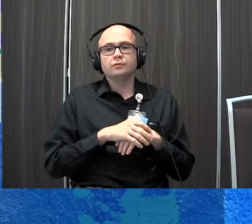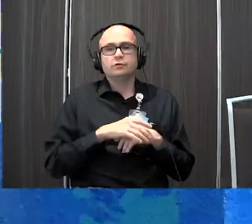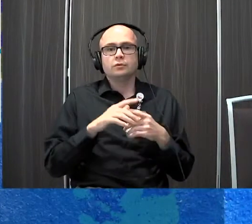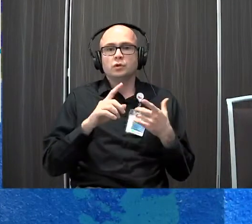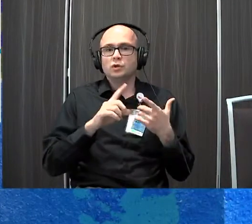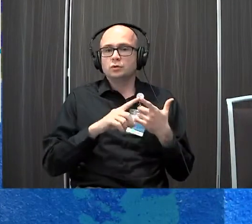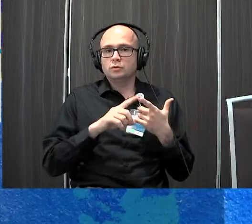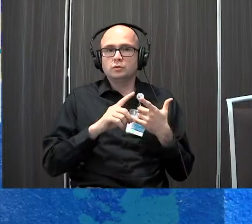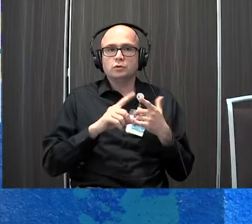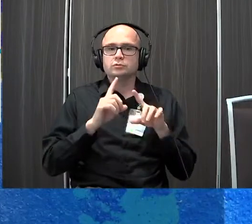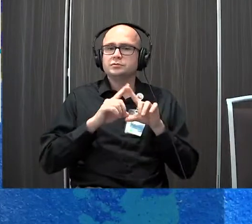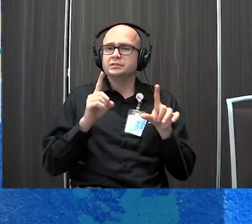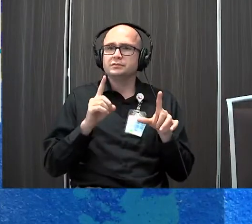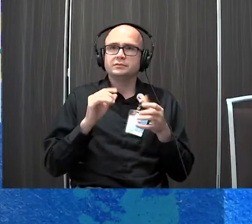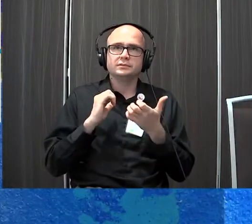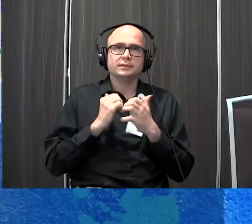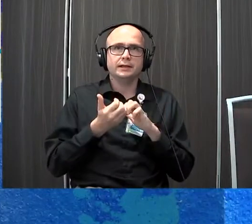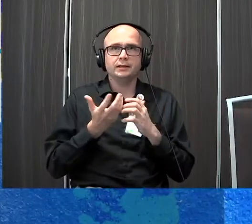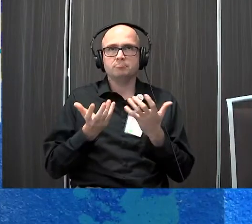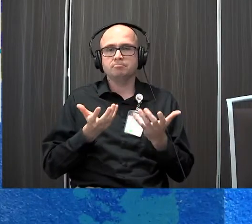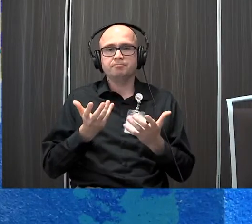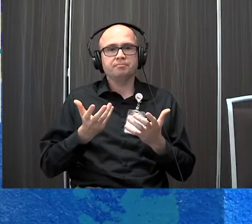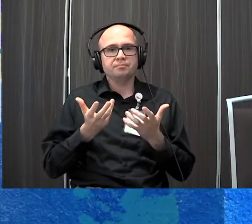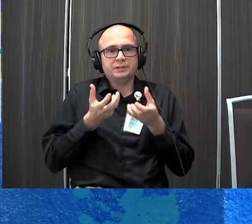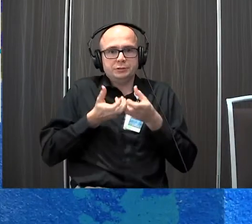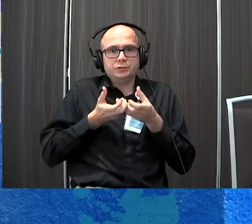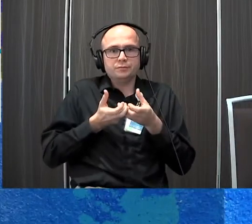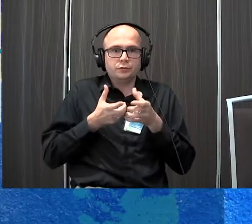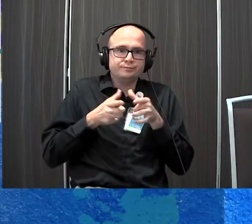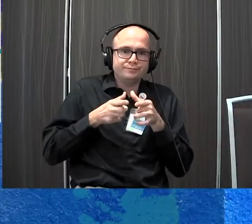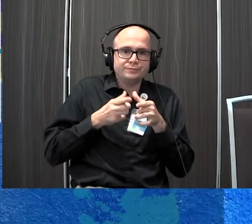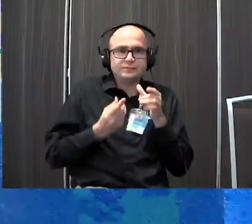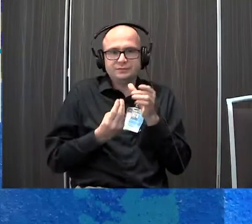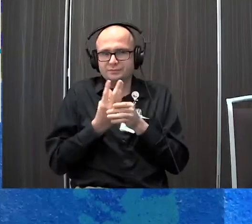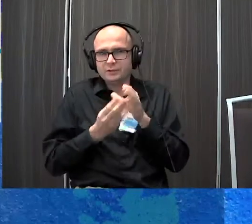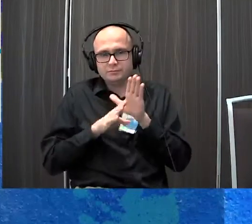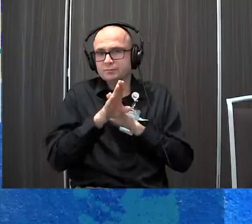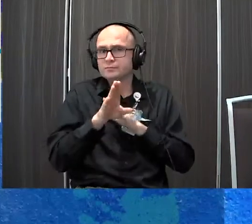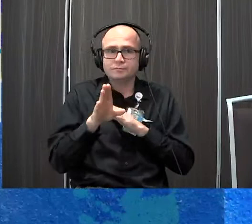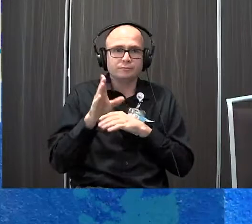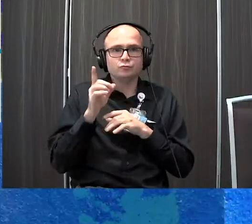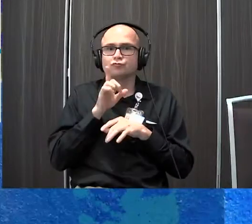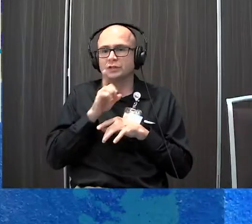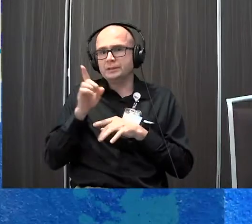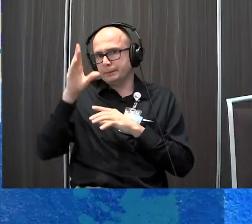or difference in how the genitals develop, particularly in boys.